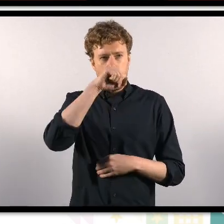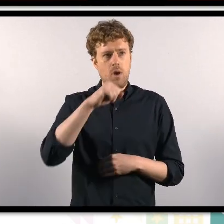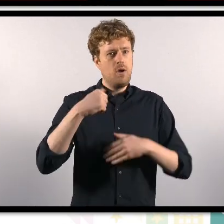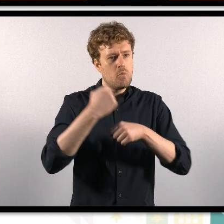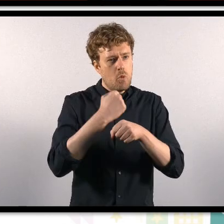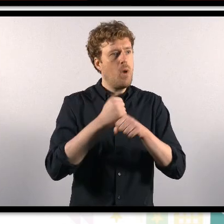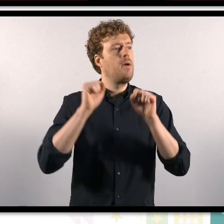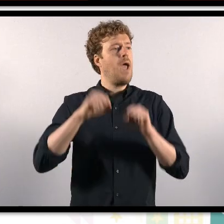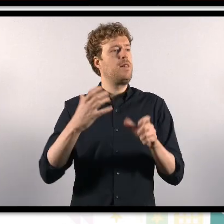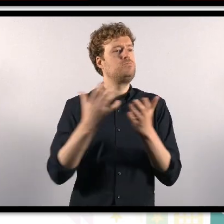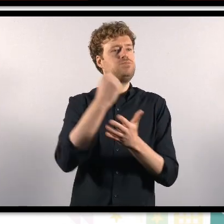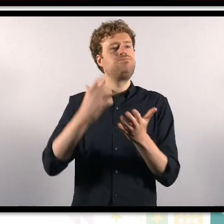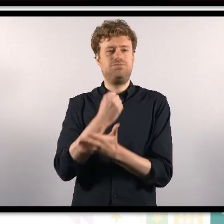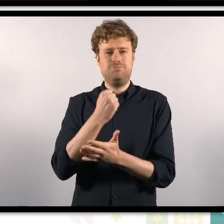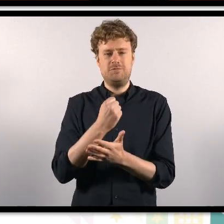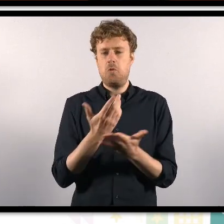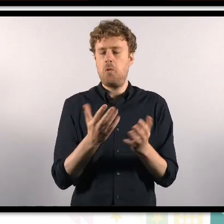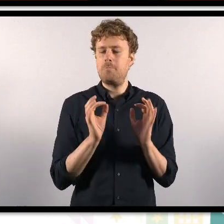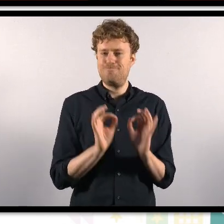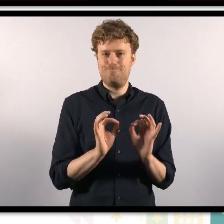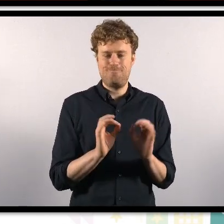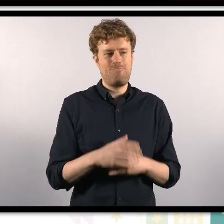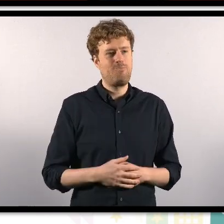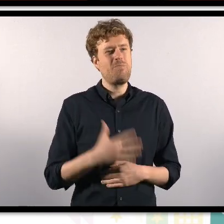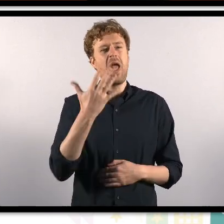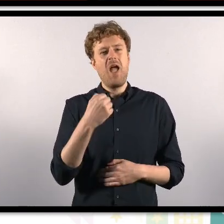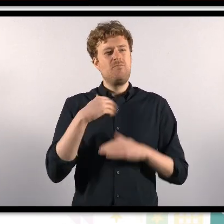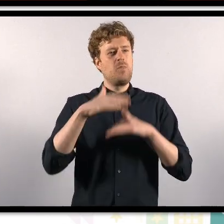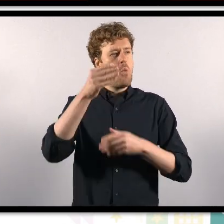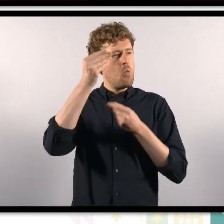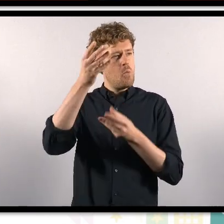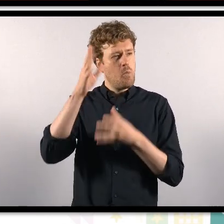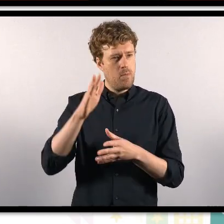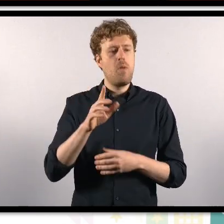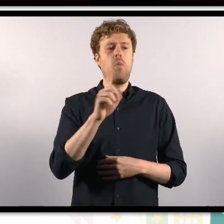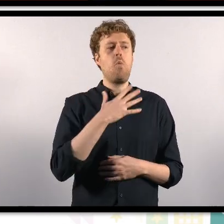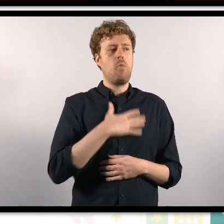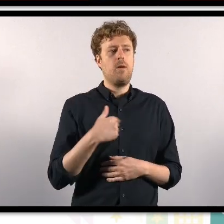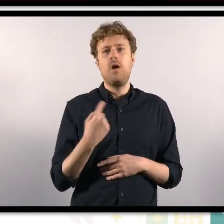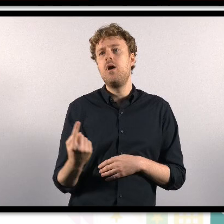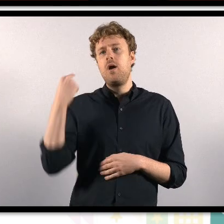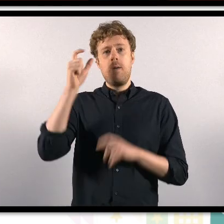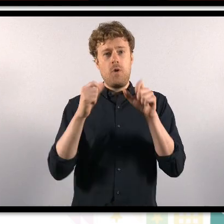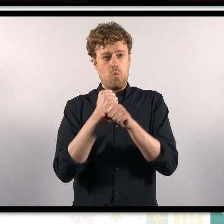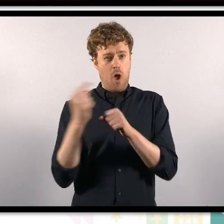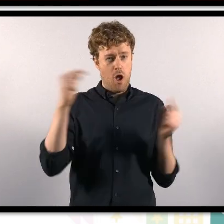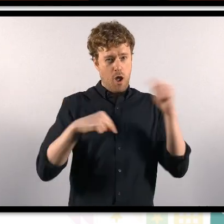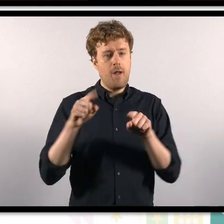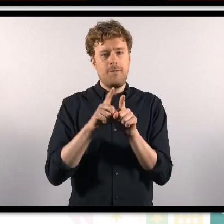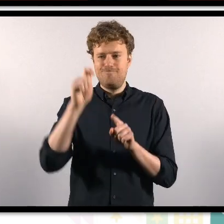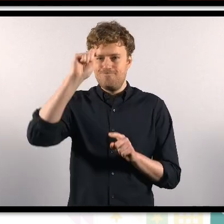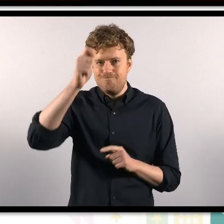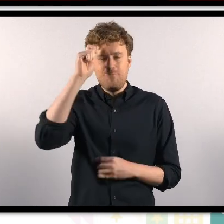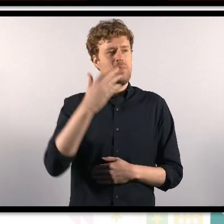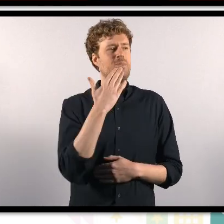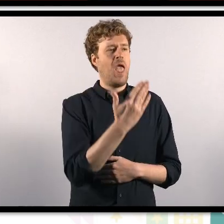into some folks already here. I've seen Kelsey and Alexis and so on. So just special thank you to all these folks that were there in the